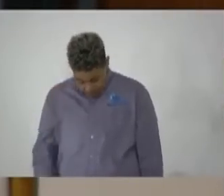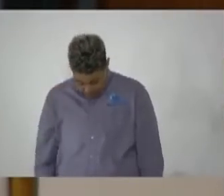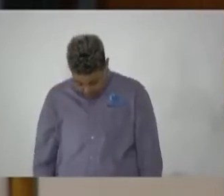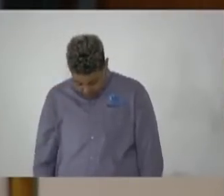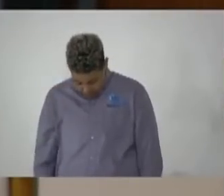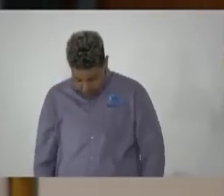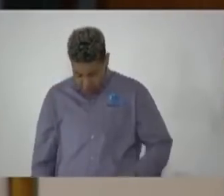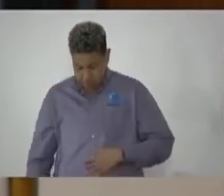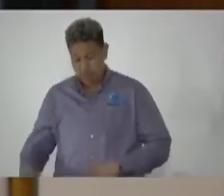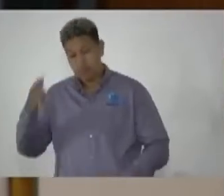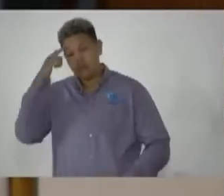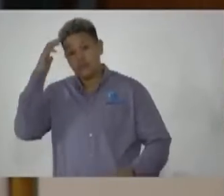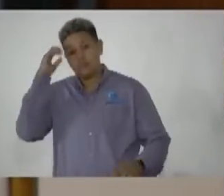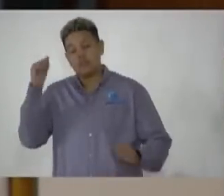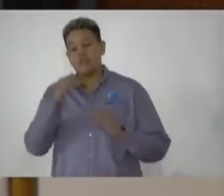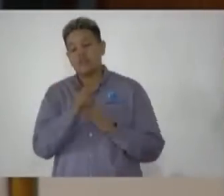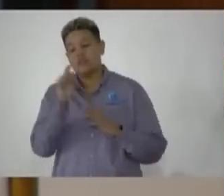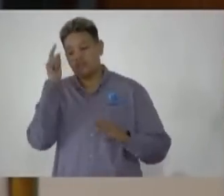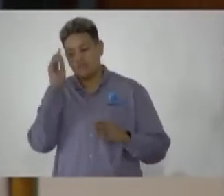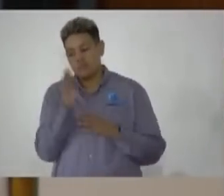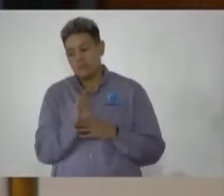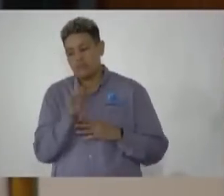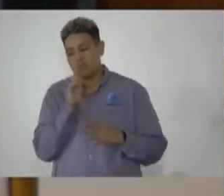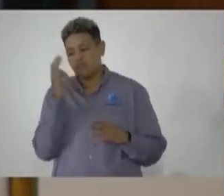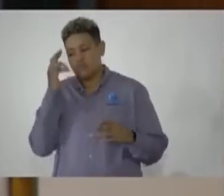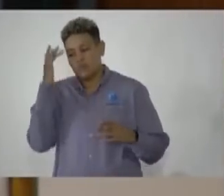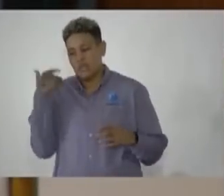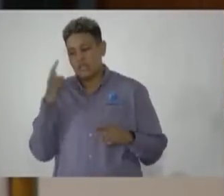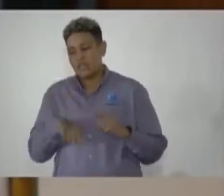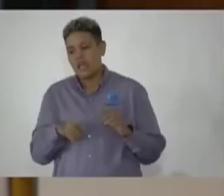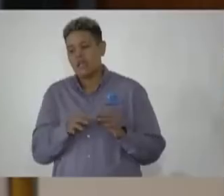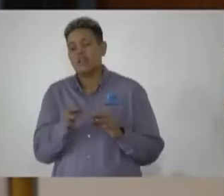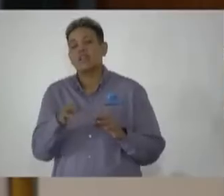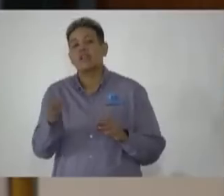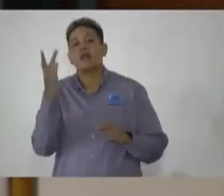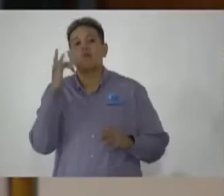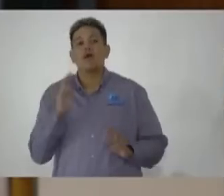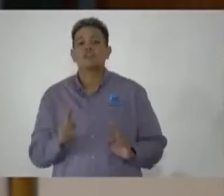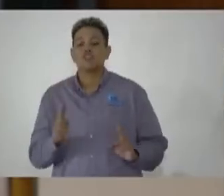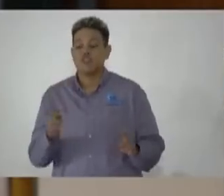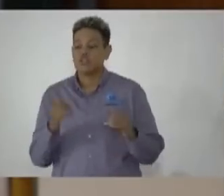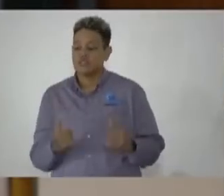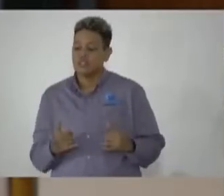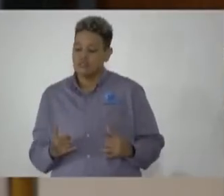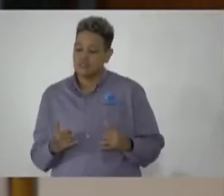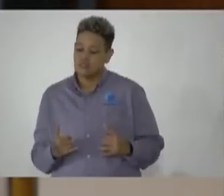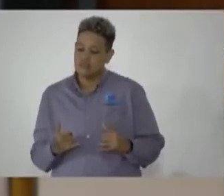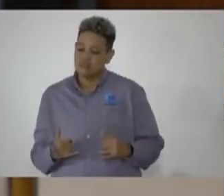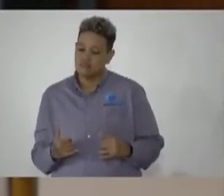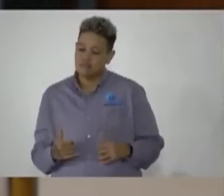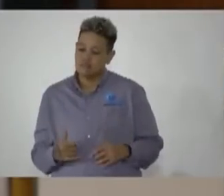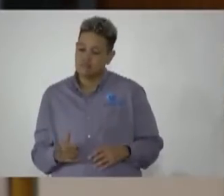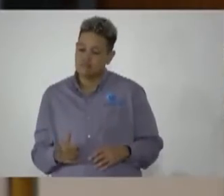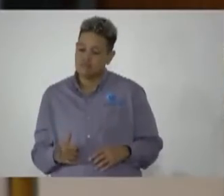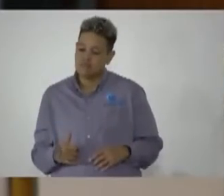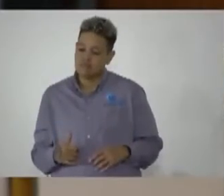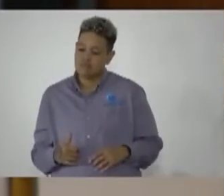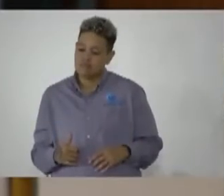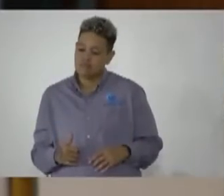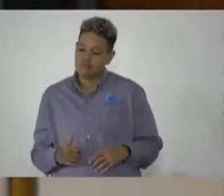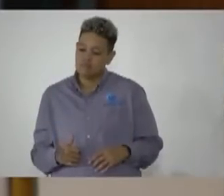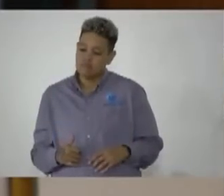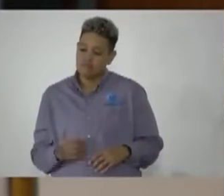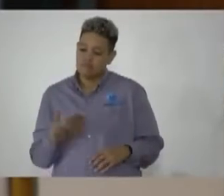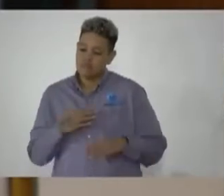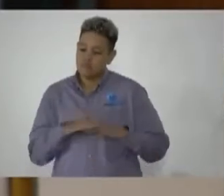business has dealt with the reason why this matter is so urgent today. And so I